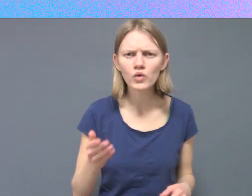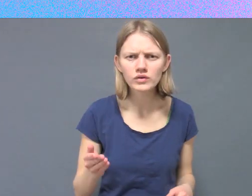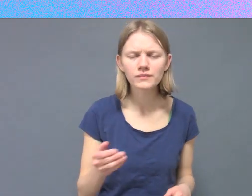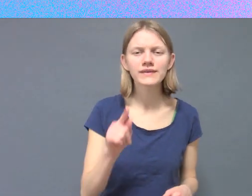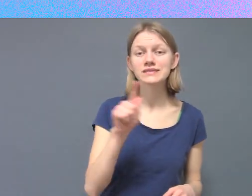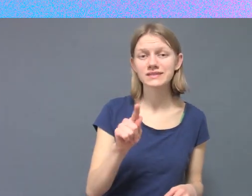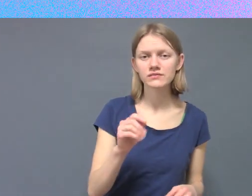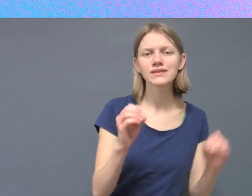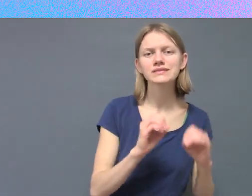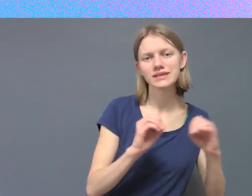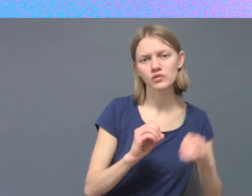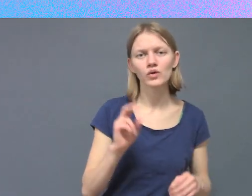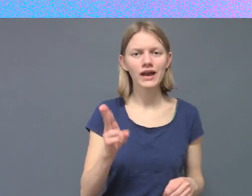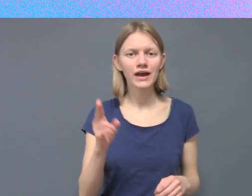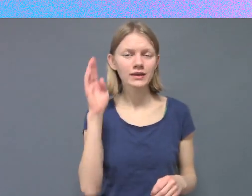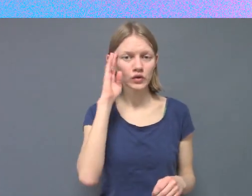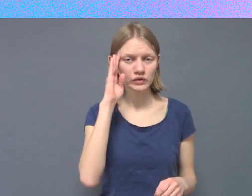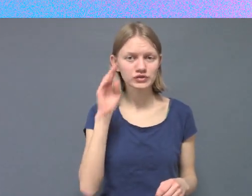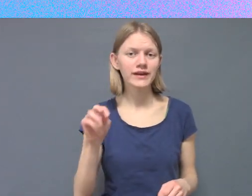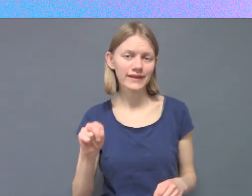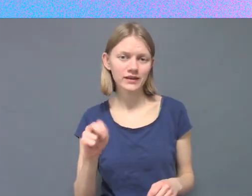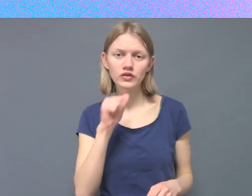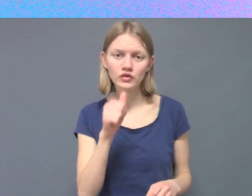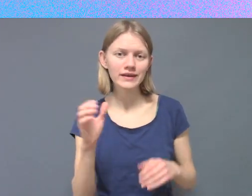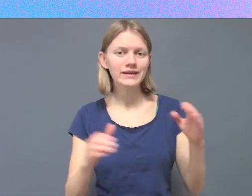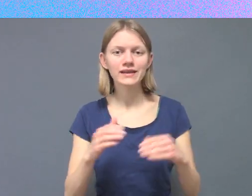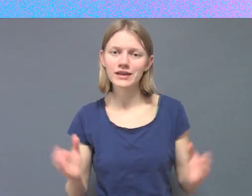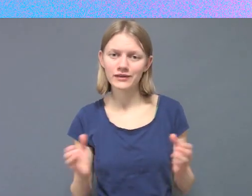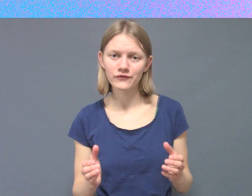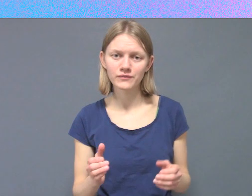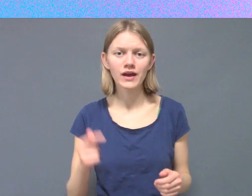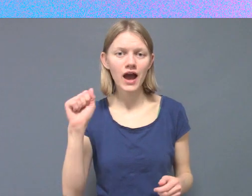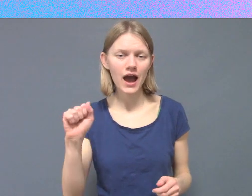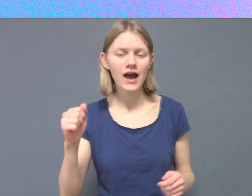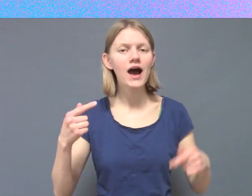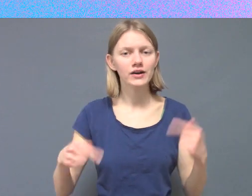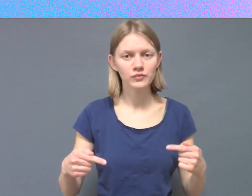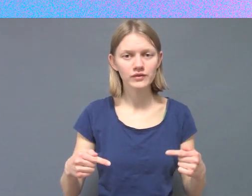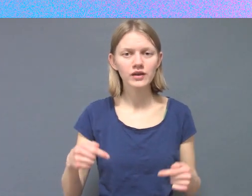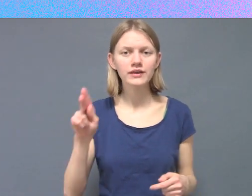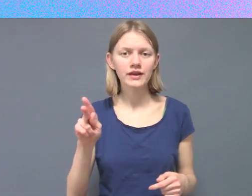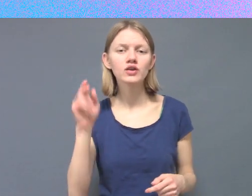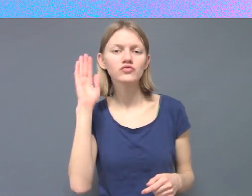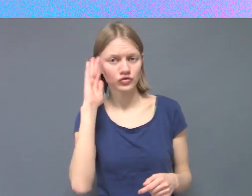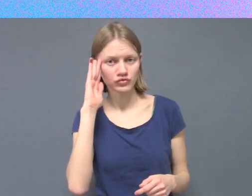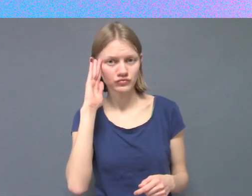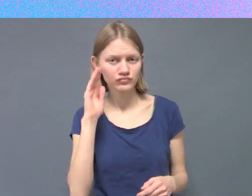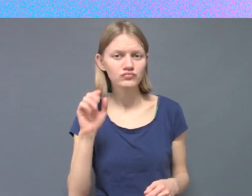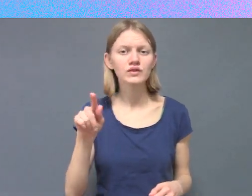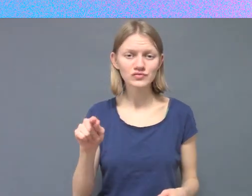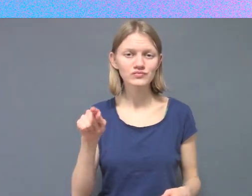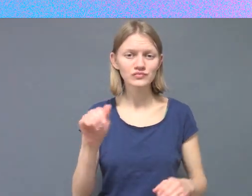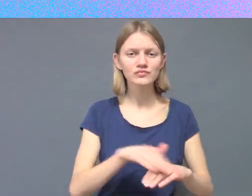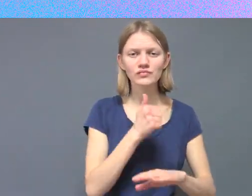ZK-SNARK stands for Zero Knowledge Succinct Non-Interactive Argument of Knowledge and is based on the so-called Zero Knowledge